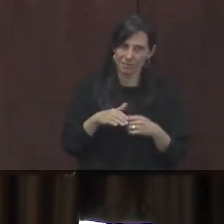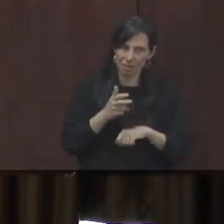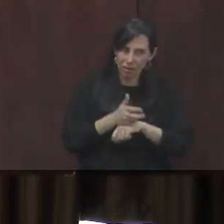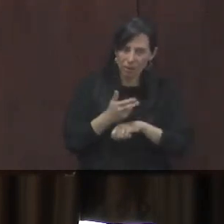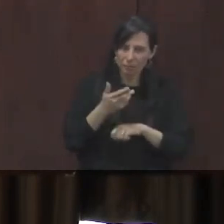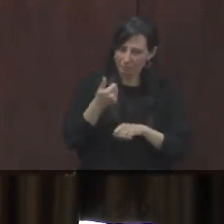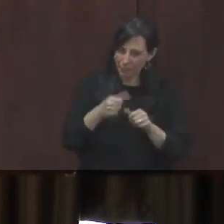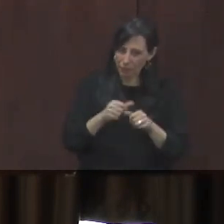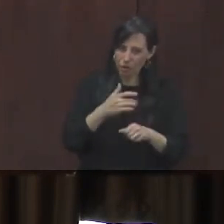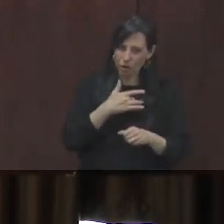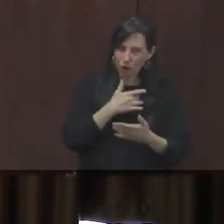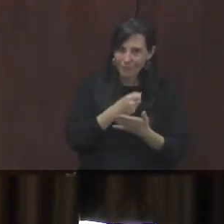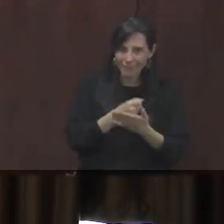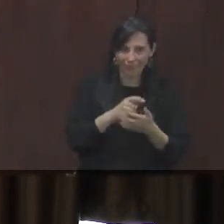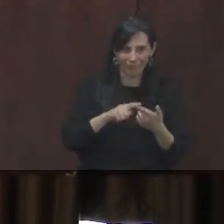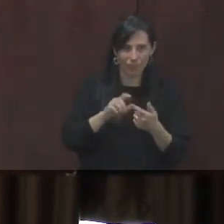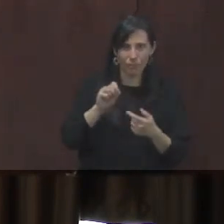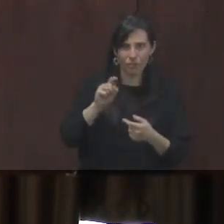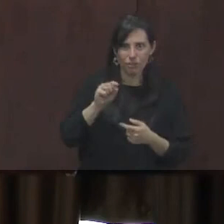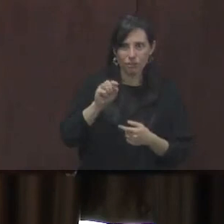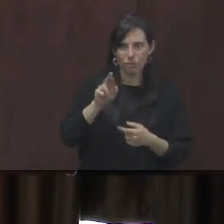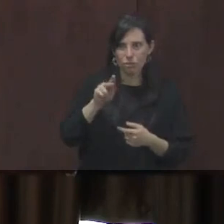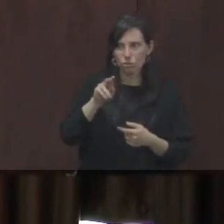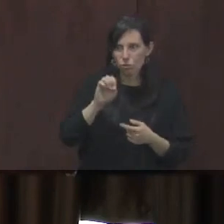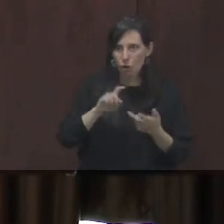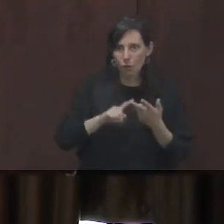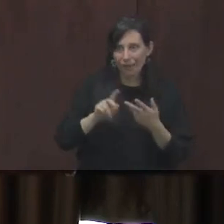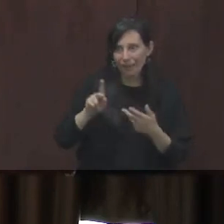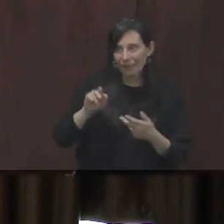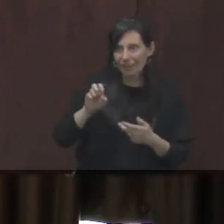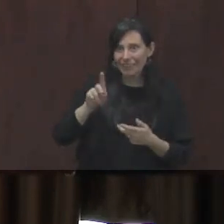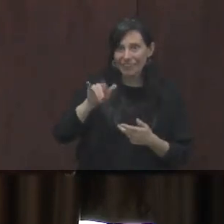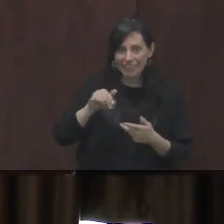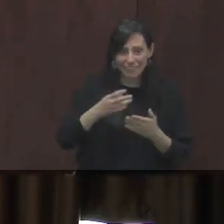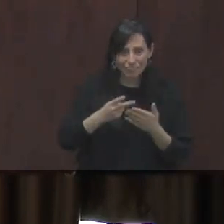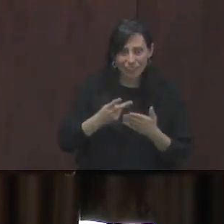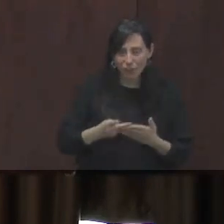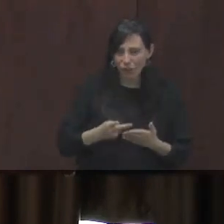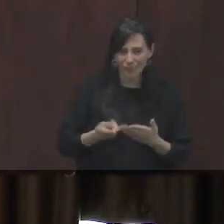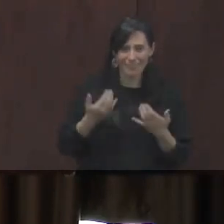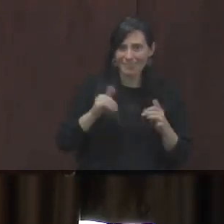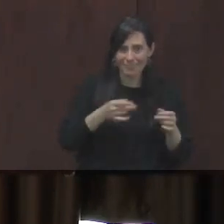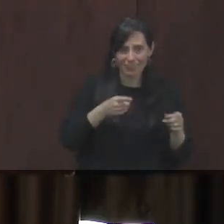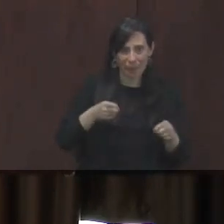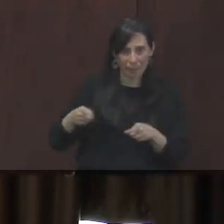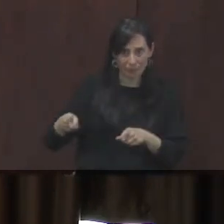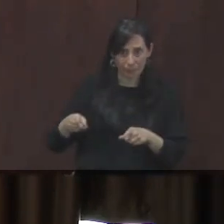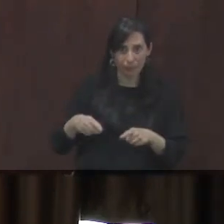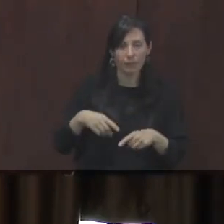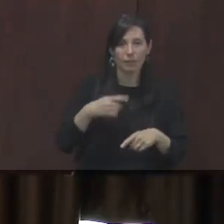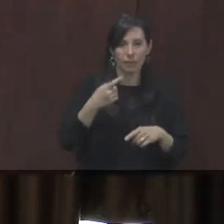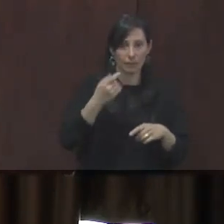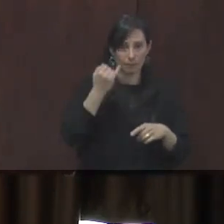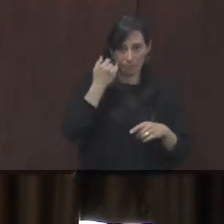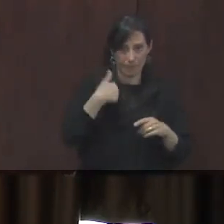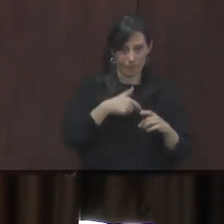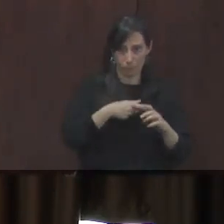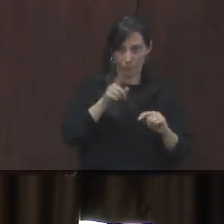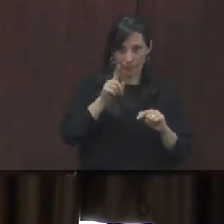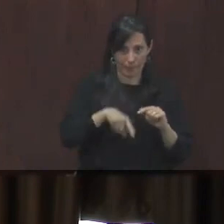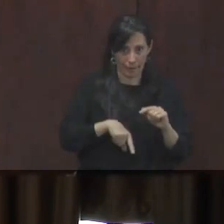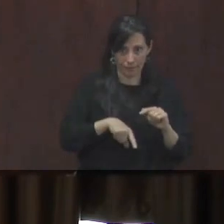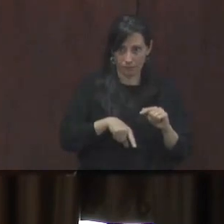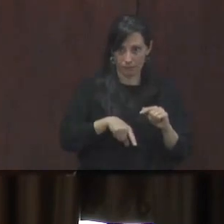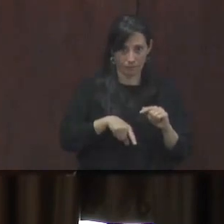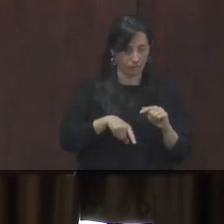attacks and kidney failure and everything else is going on. So when we get to a point where that routinely becomes a problem, then we need to look at how we create